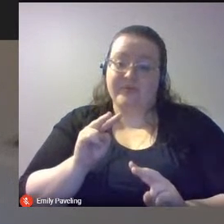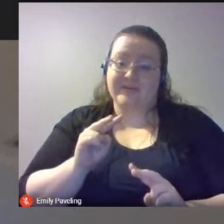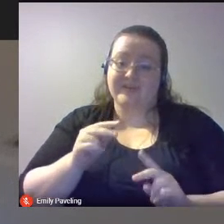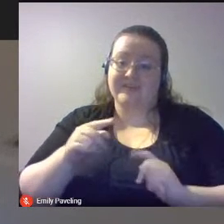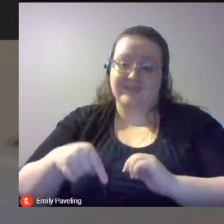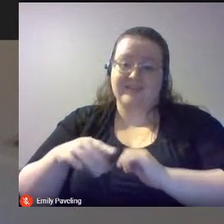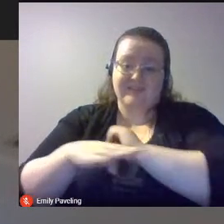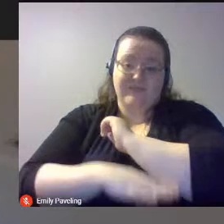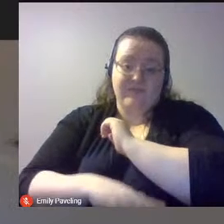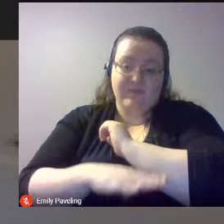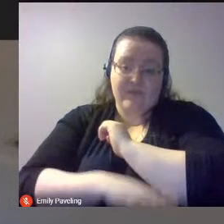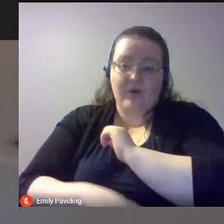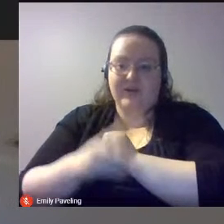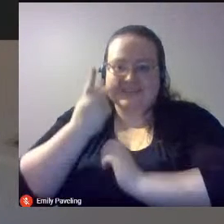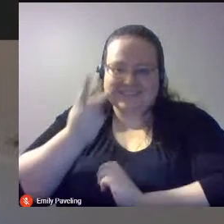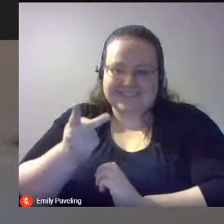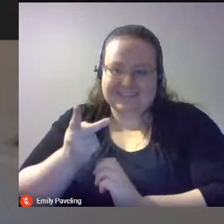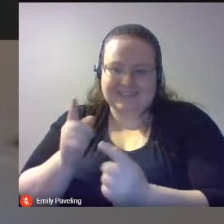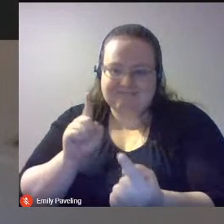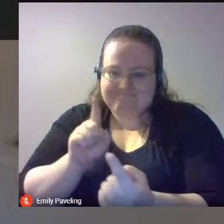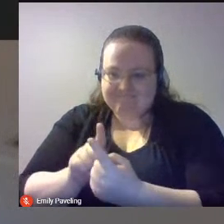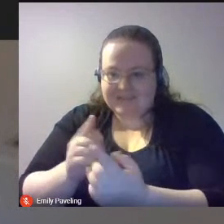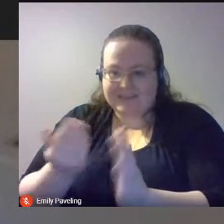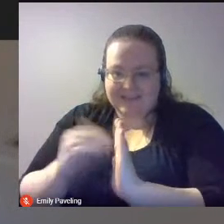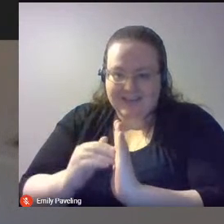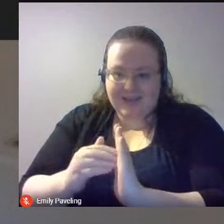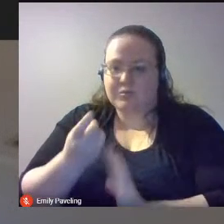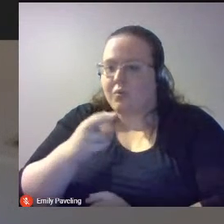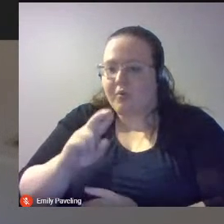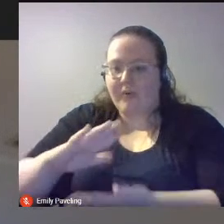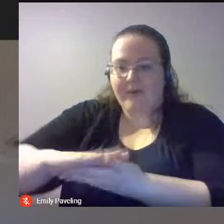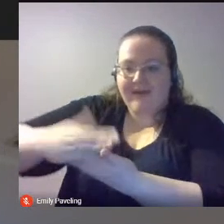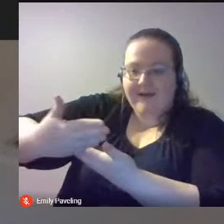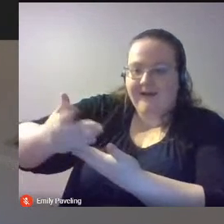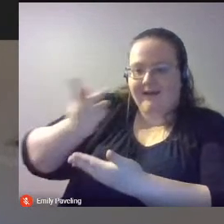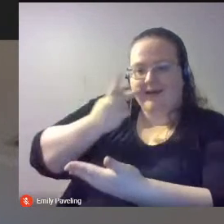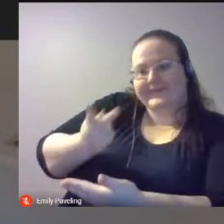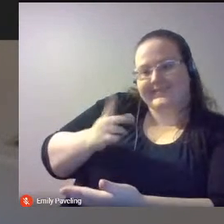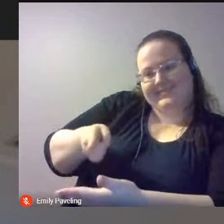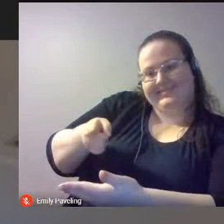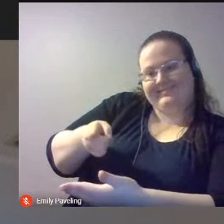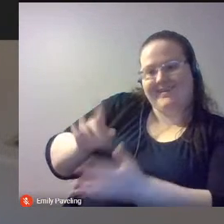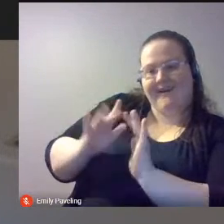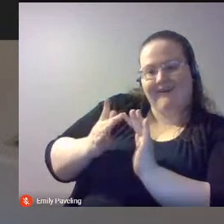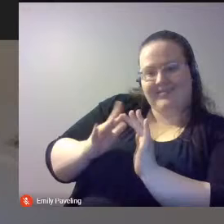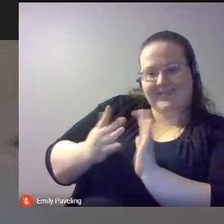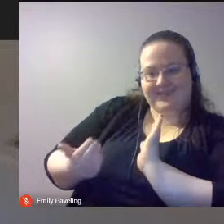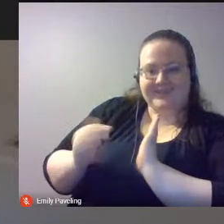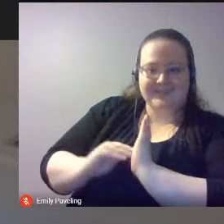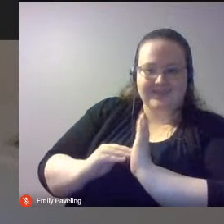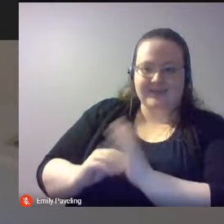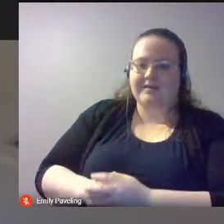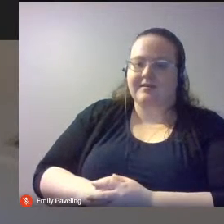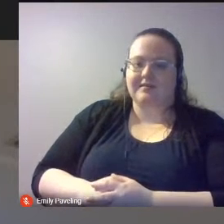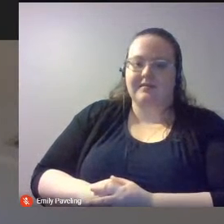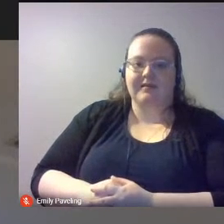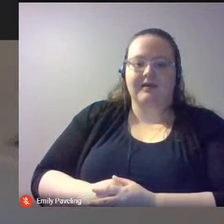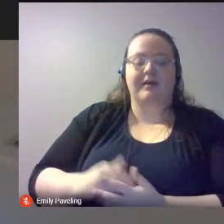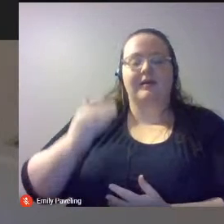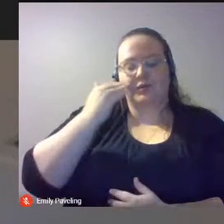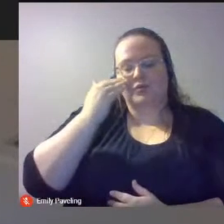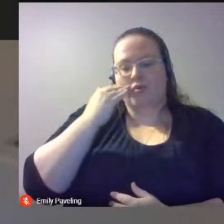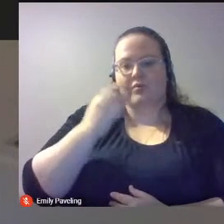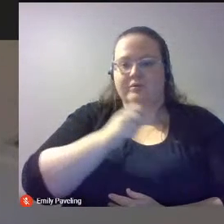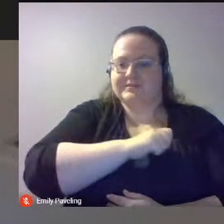daughters either physically back in school or virtually back in school. And please know that on behalf of all of our staff and